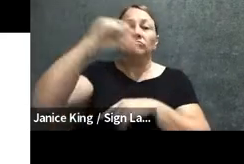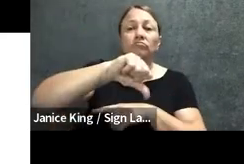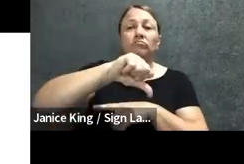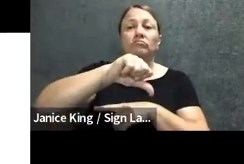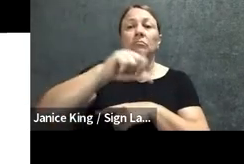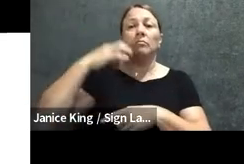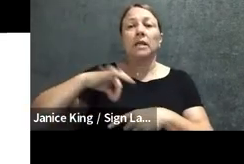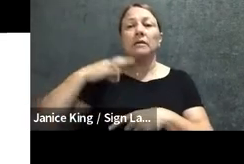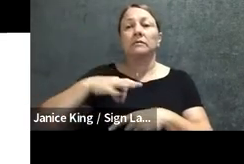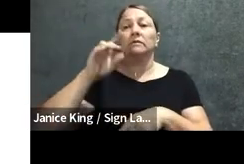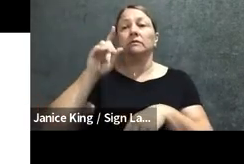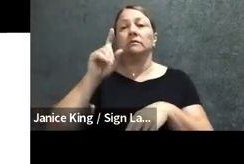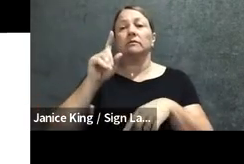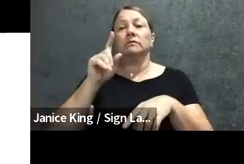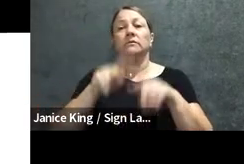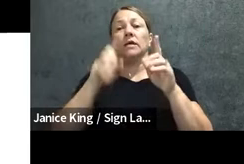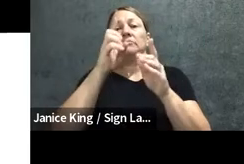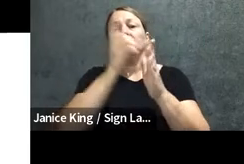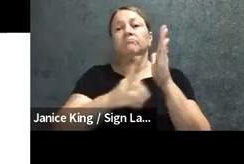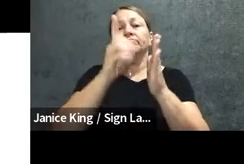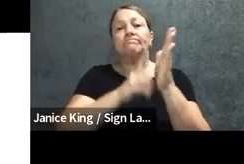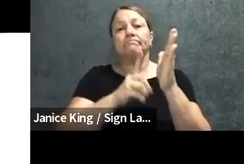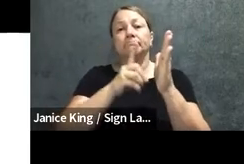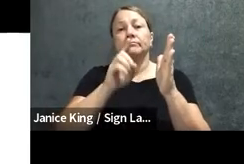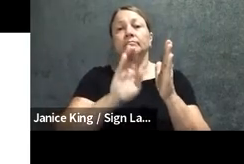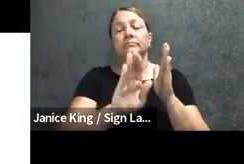federal financial assistance.